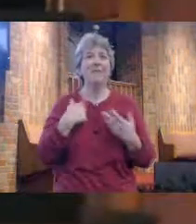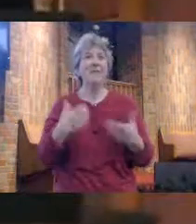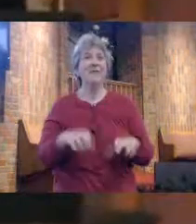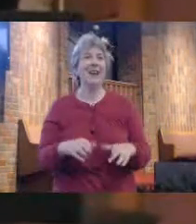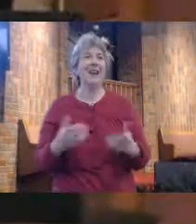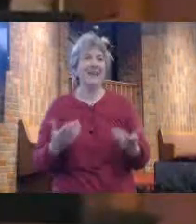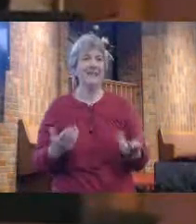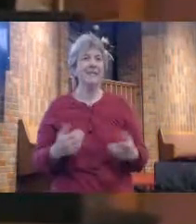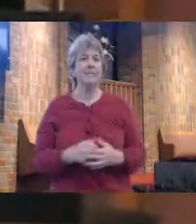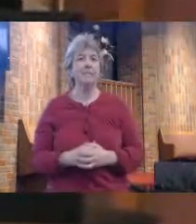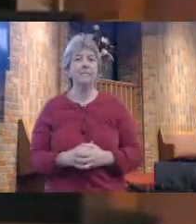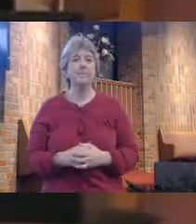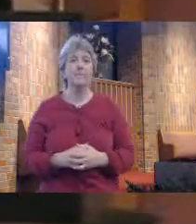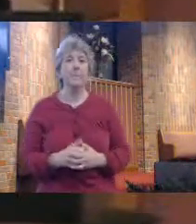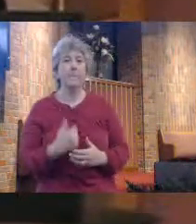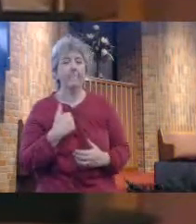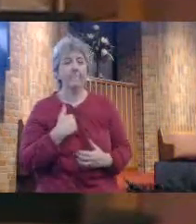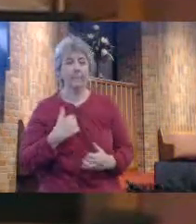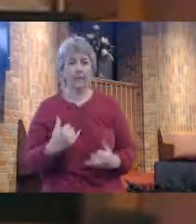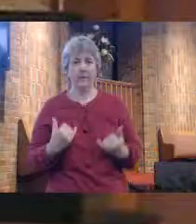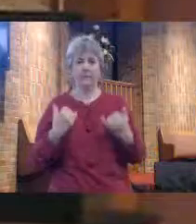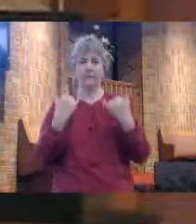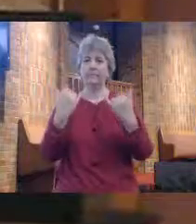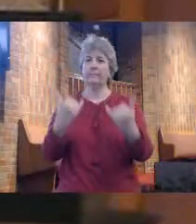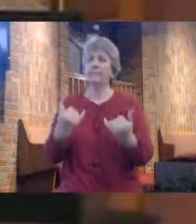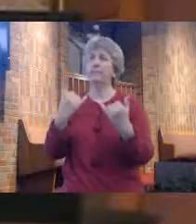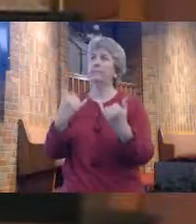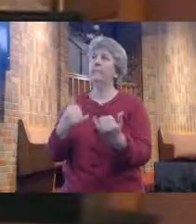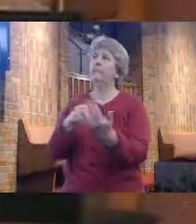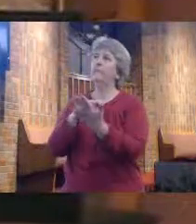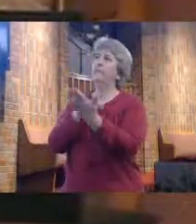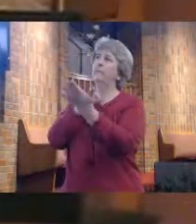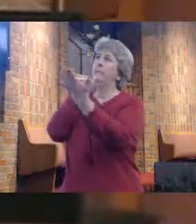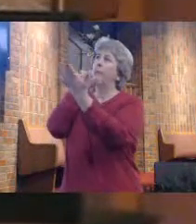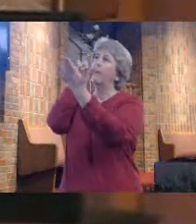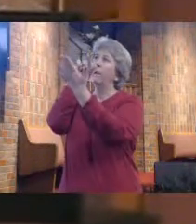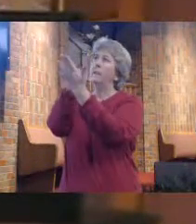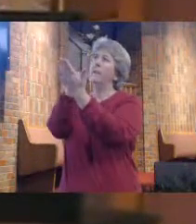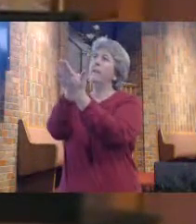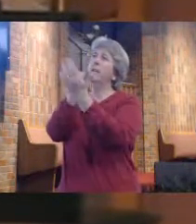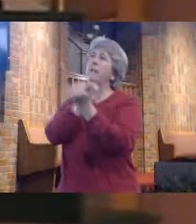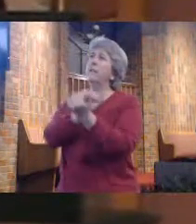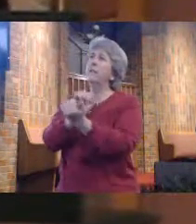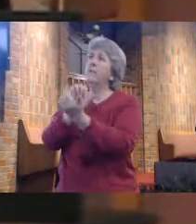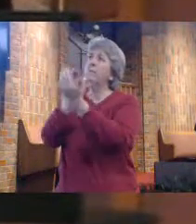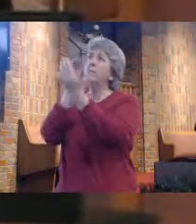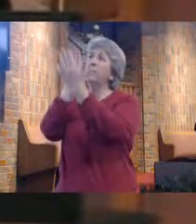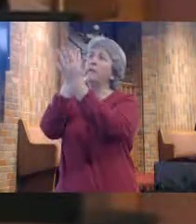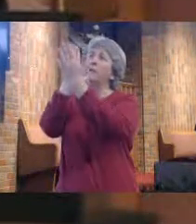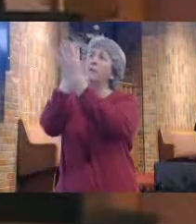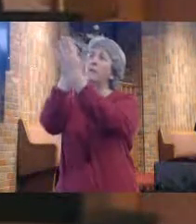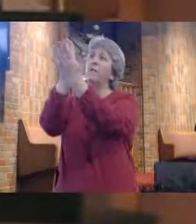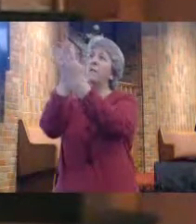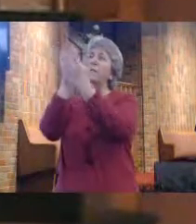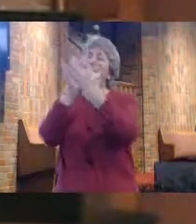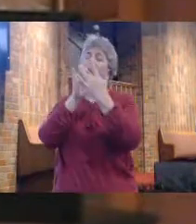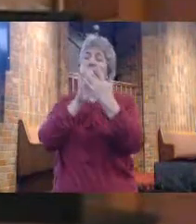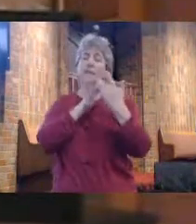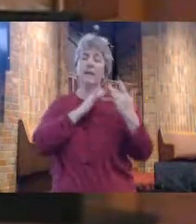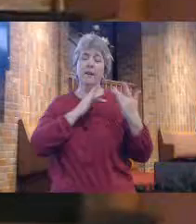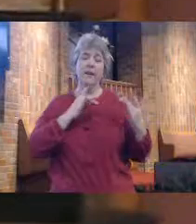On bended knee I come with a humble